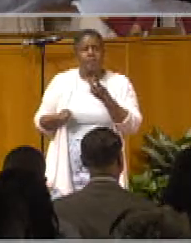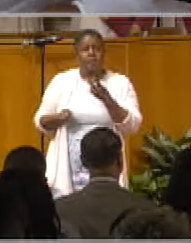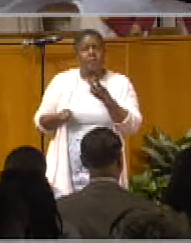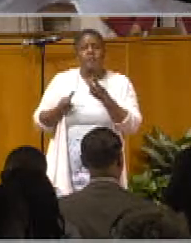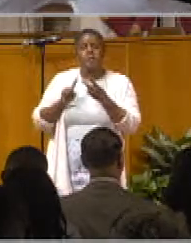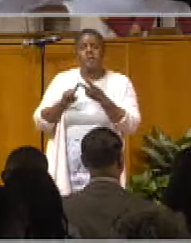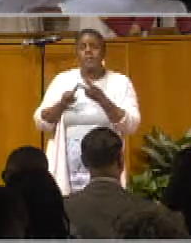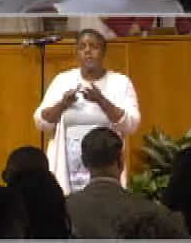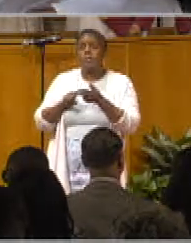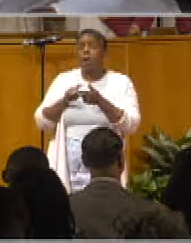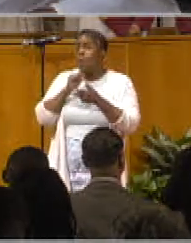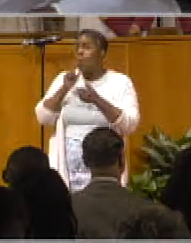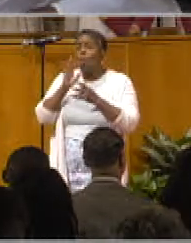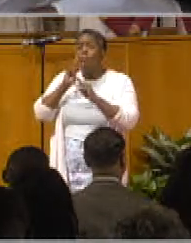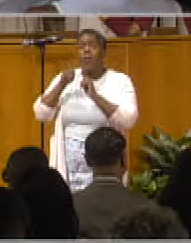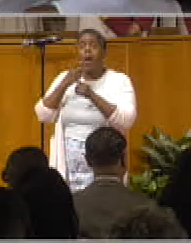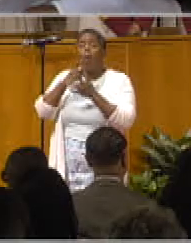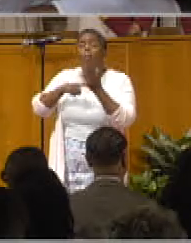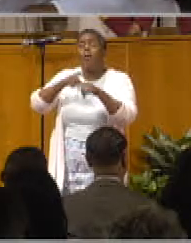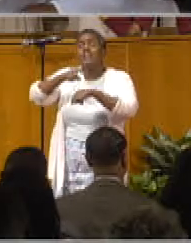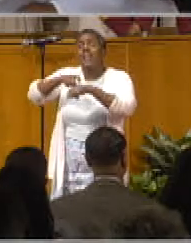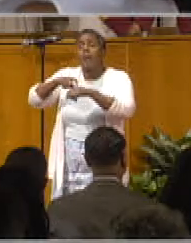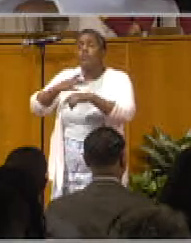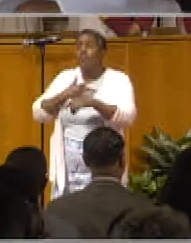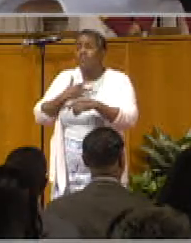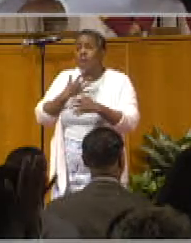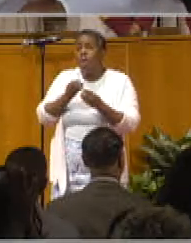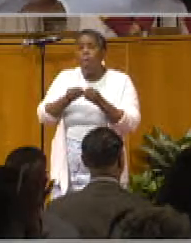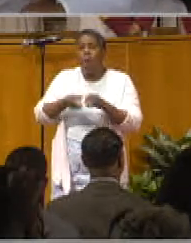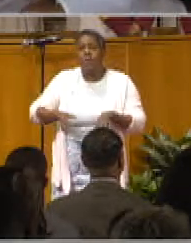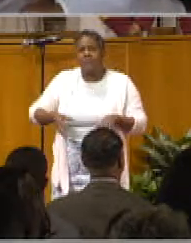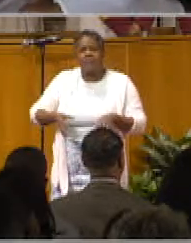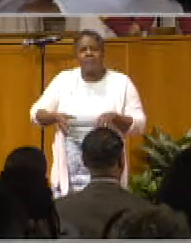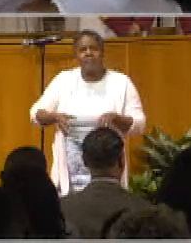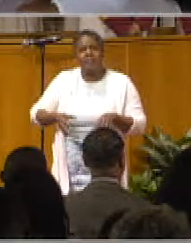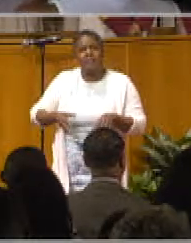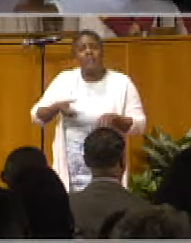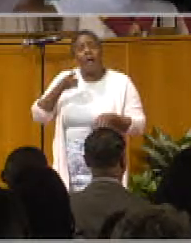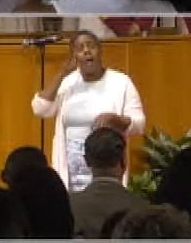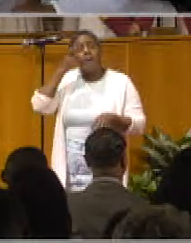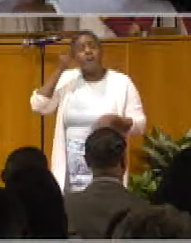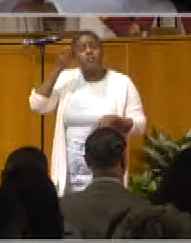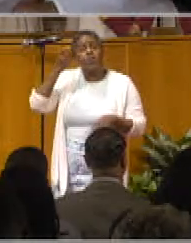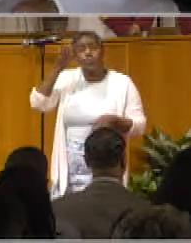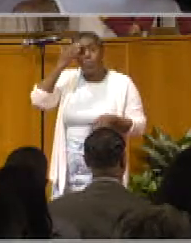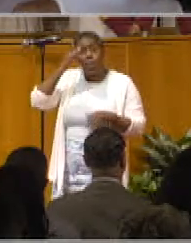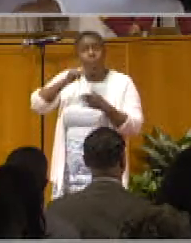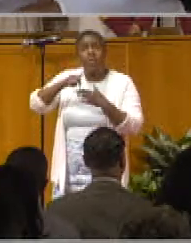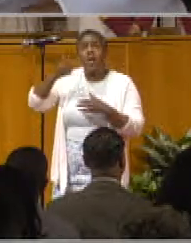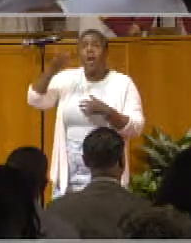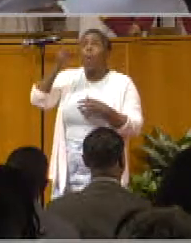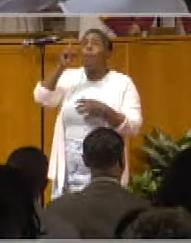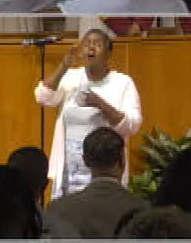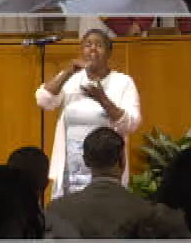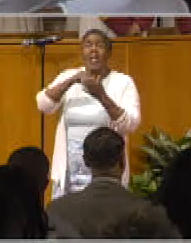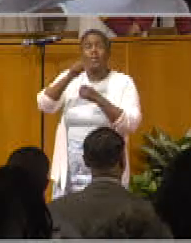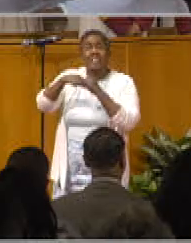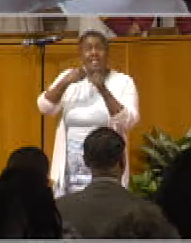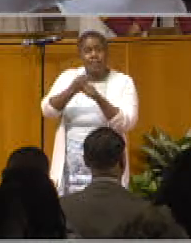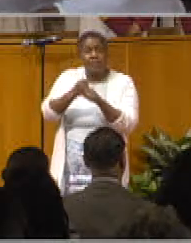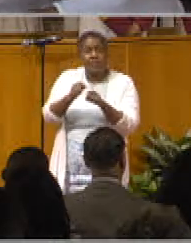And don't worry about what time you feel you've lost. Do you not know that